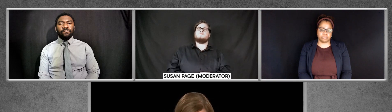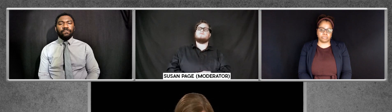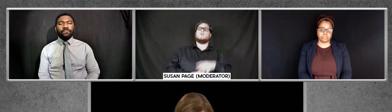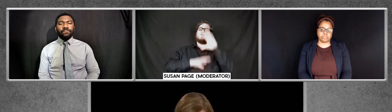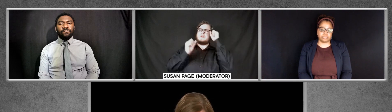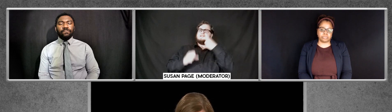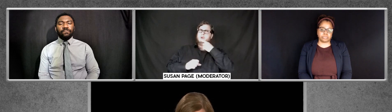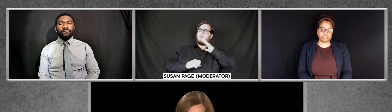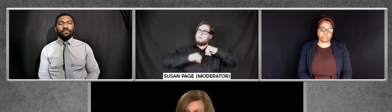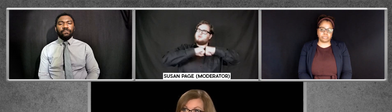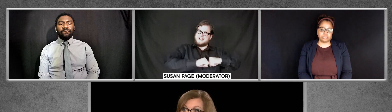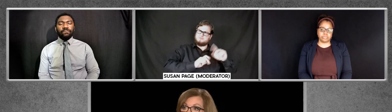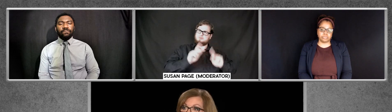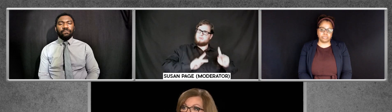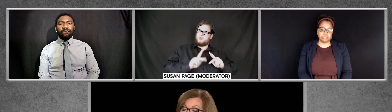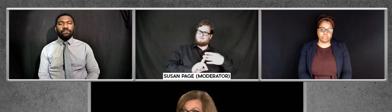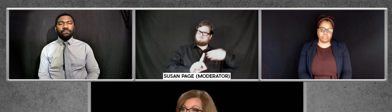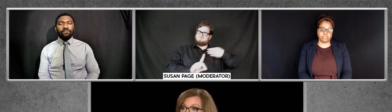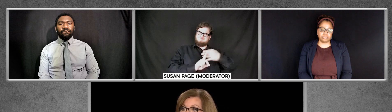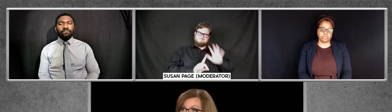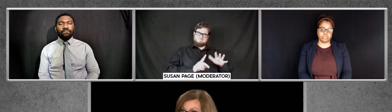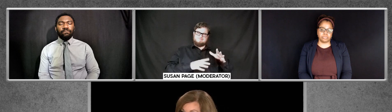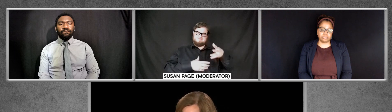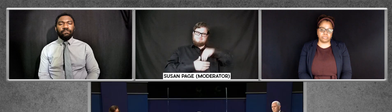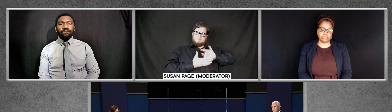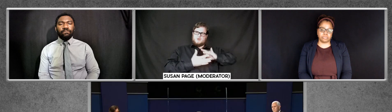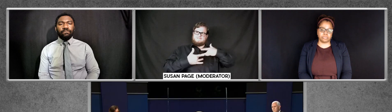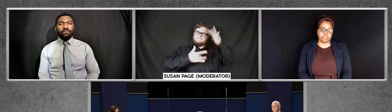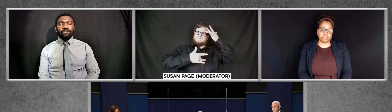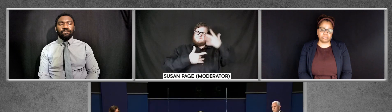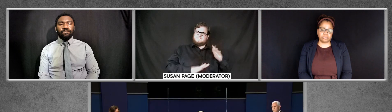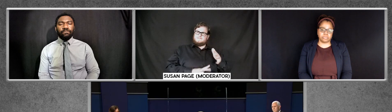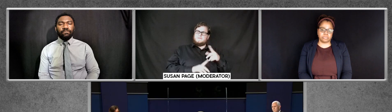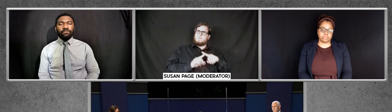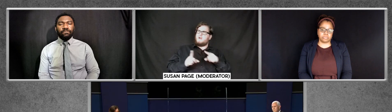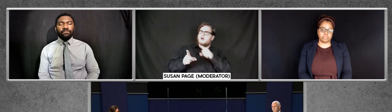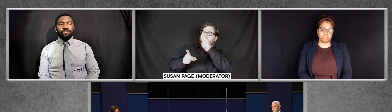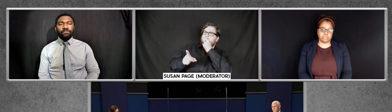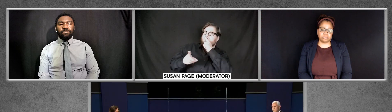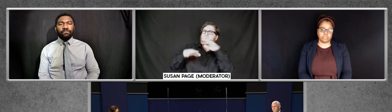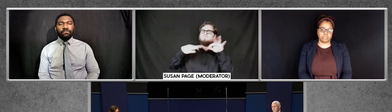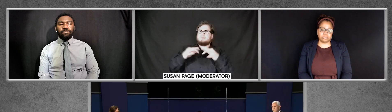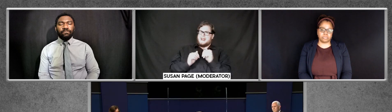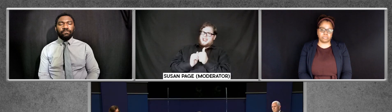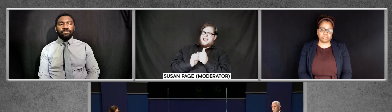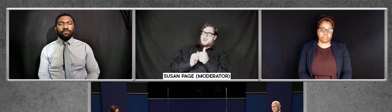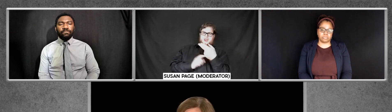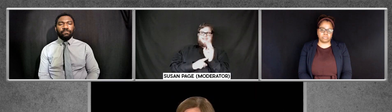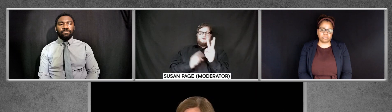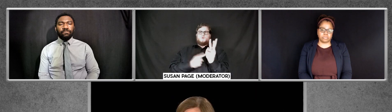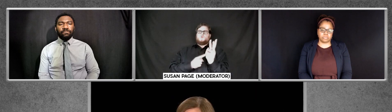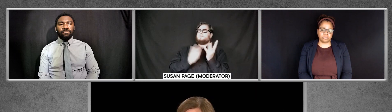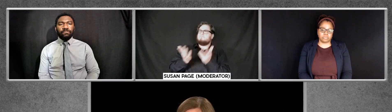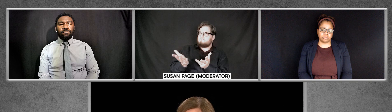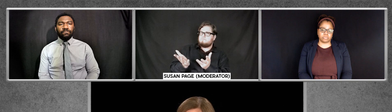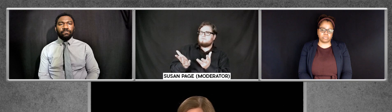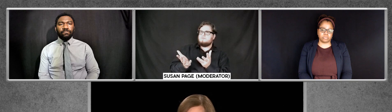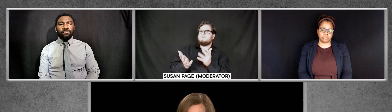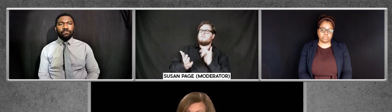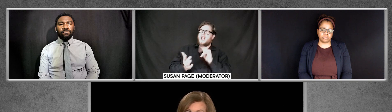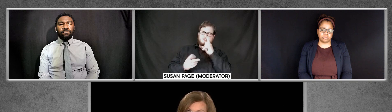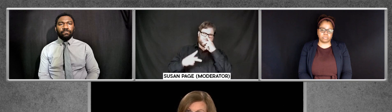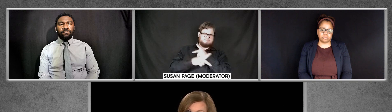pre-existing conditions, but he has not explained how he would do that. And that was one of the toughest nuts to crack when they were passing the Affordable